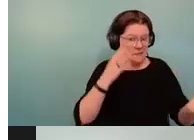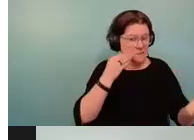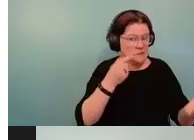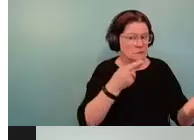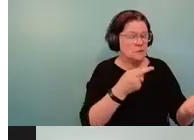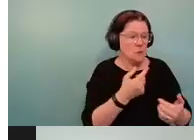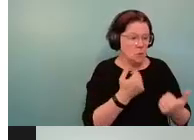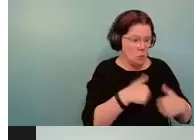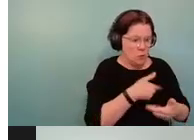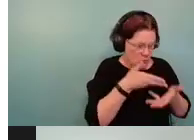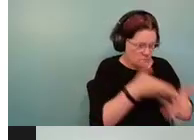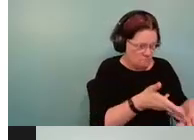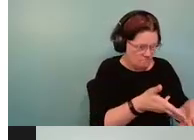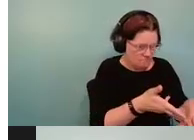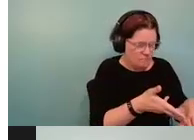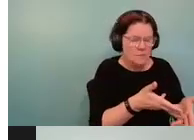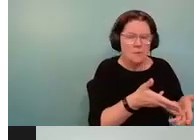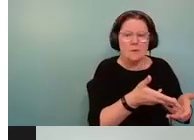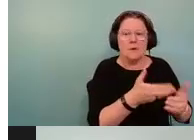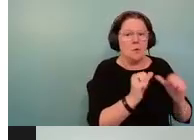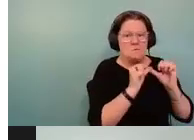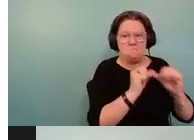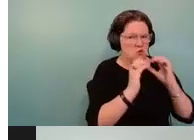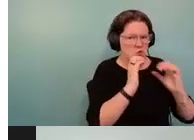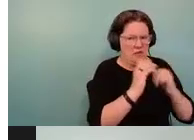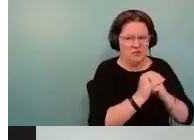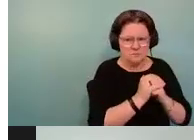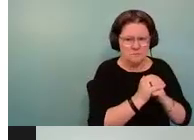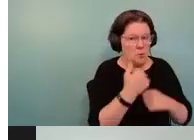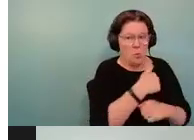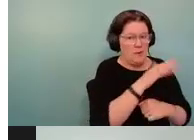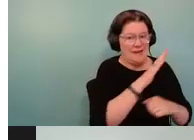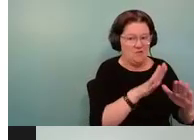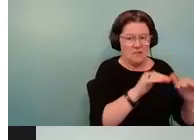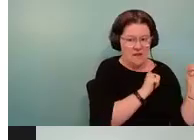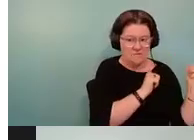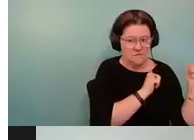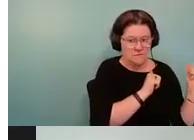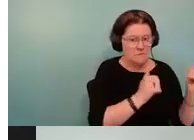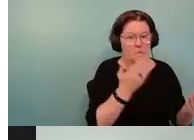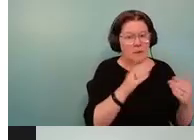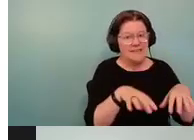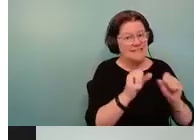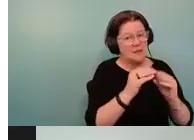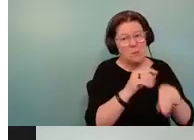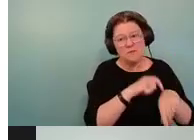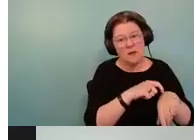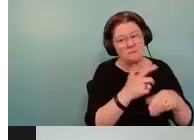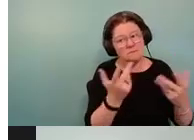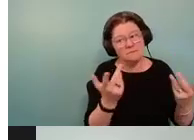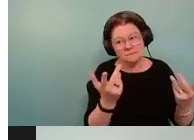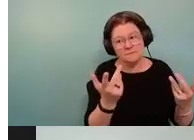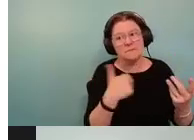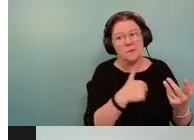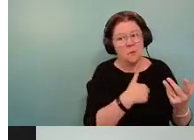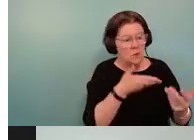because that then closes down the lines of communication. So understanding that it just may take more time, but we're there